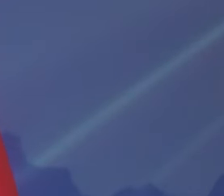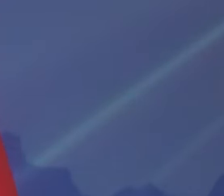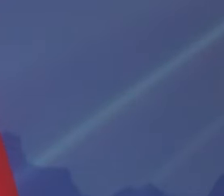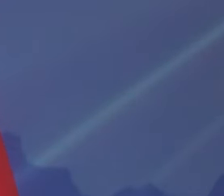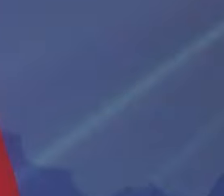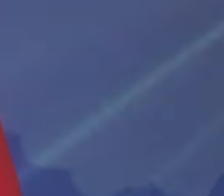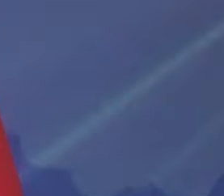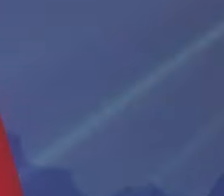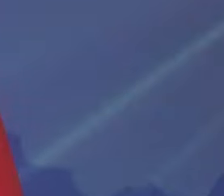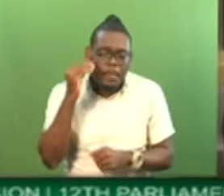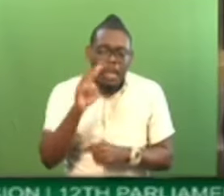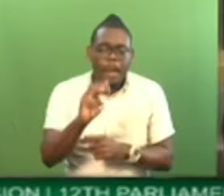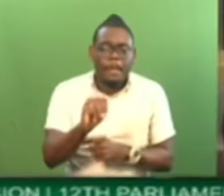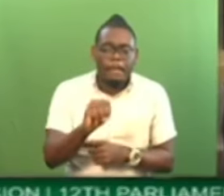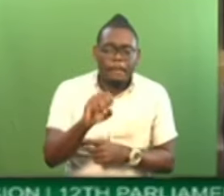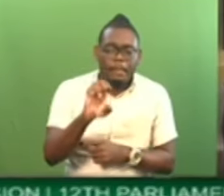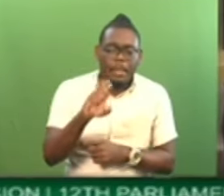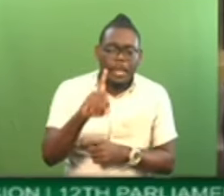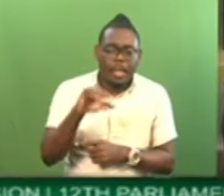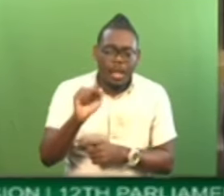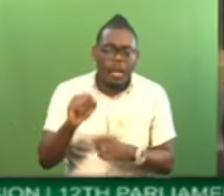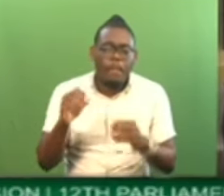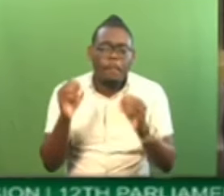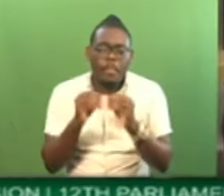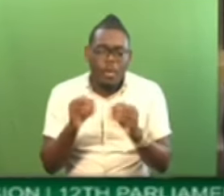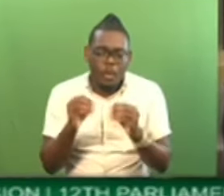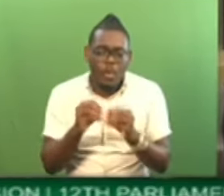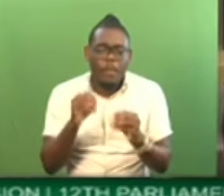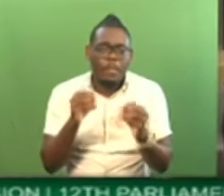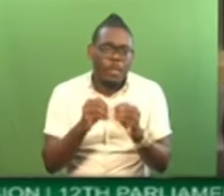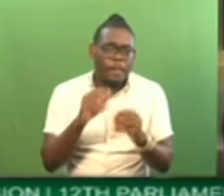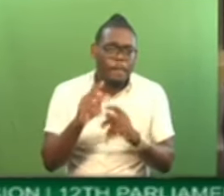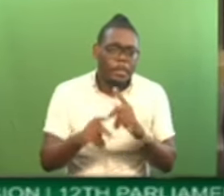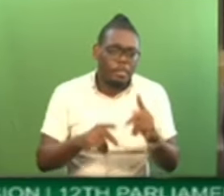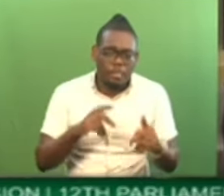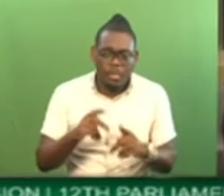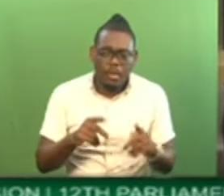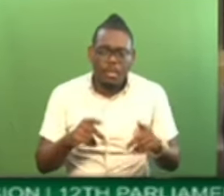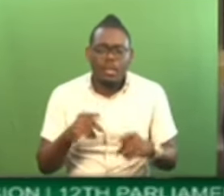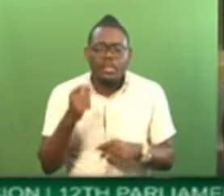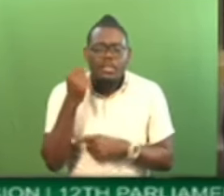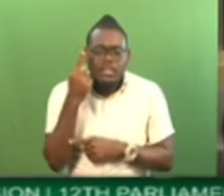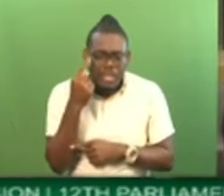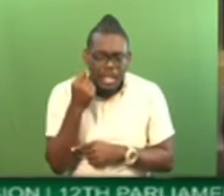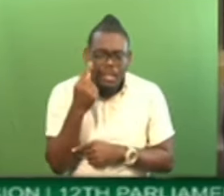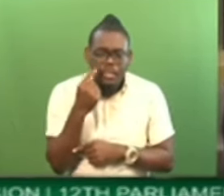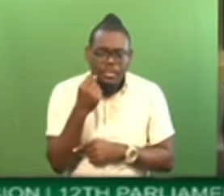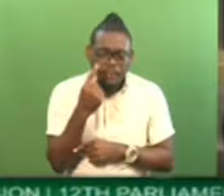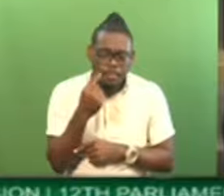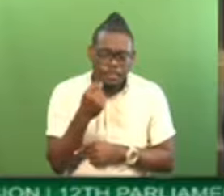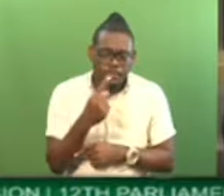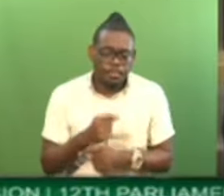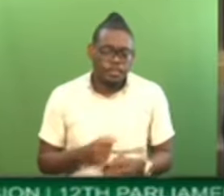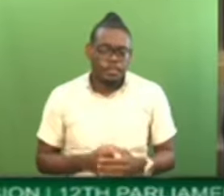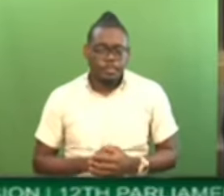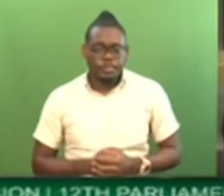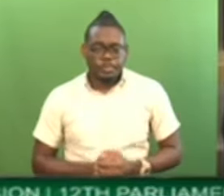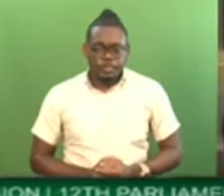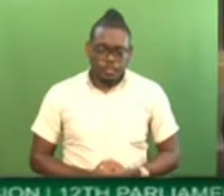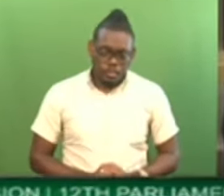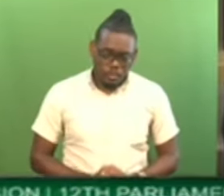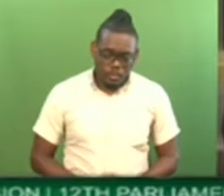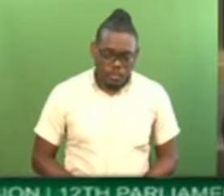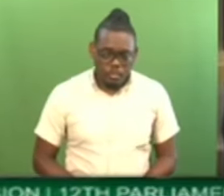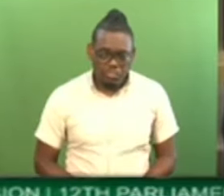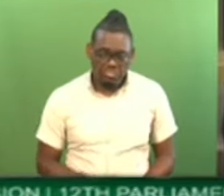Representatives on Wednesday. The minister shared the successes of the company in the last fiscal year. In doing so, he shared with the